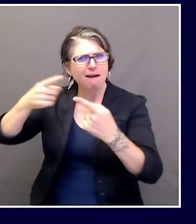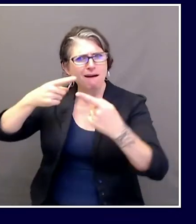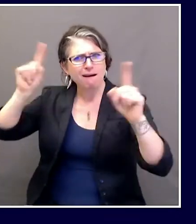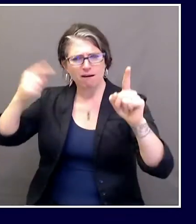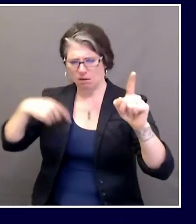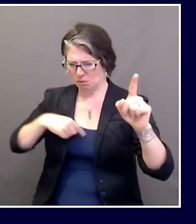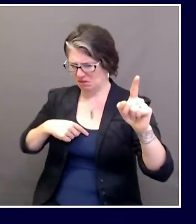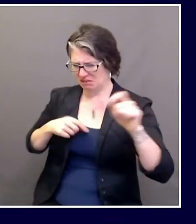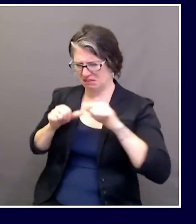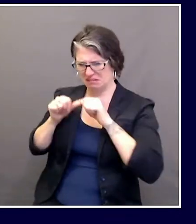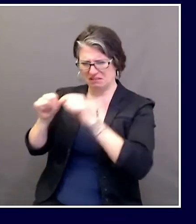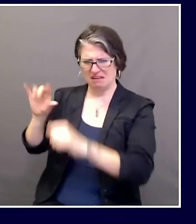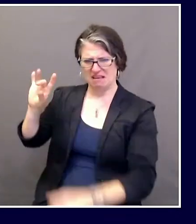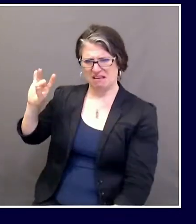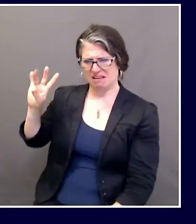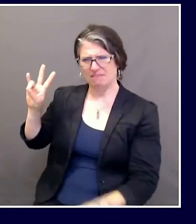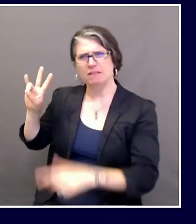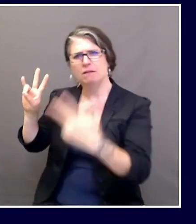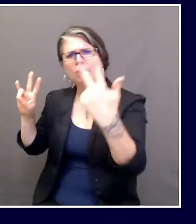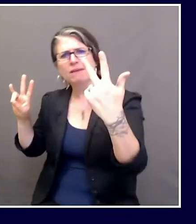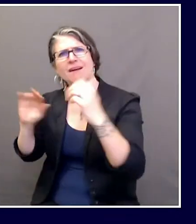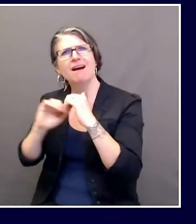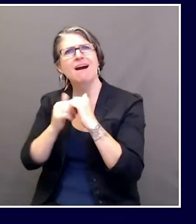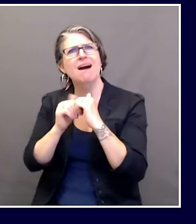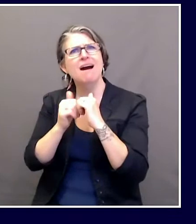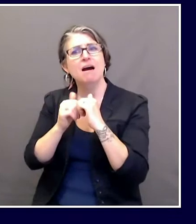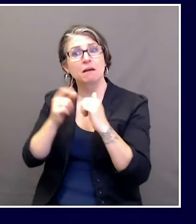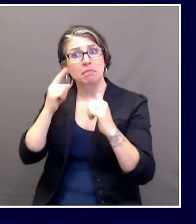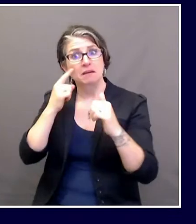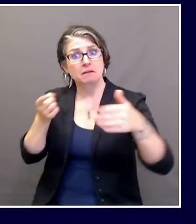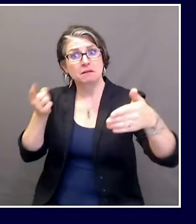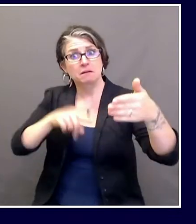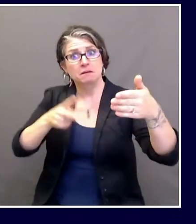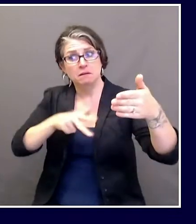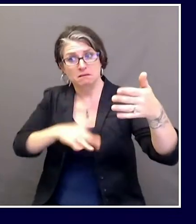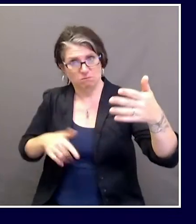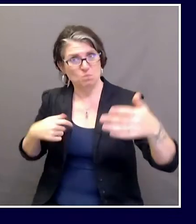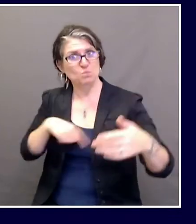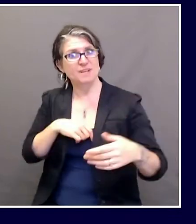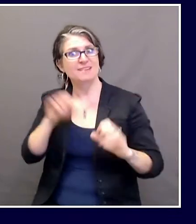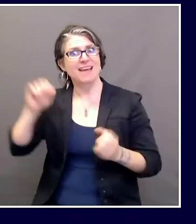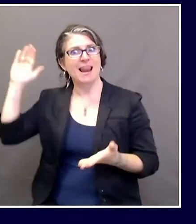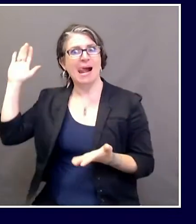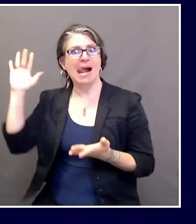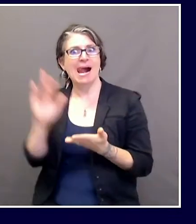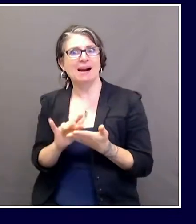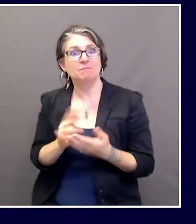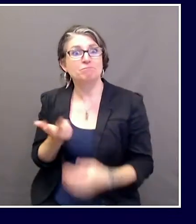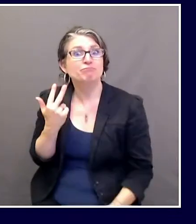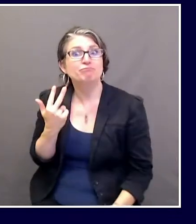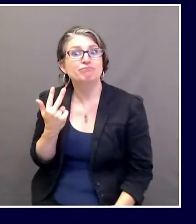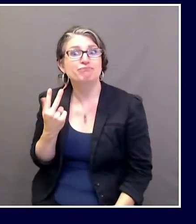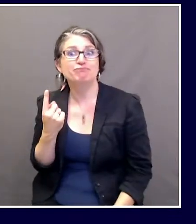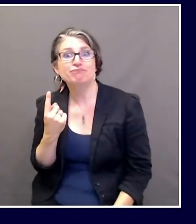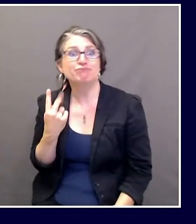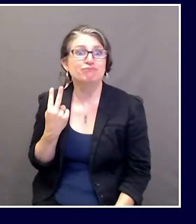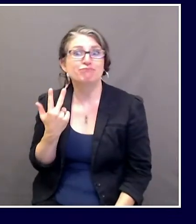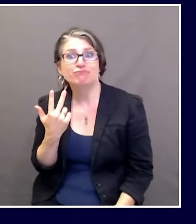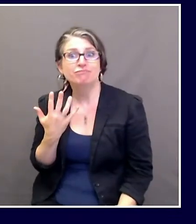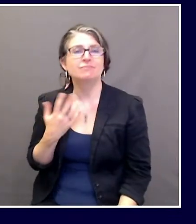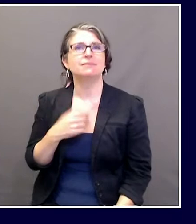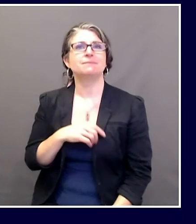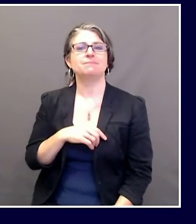Sure. Well, it's great to see that across the country, hospitalization rates have been trending downward. Maine is no exception to